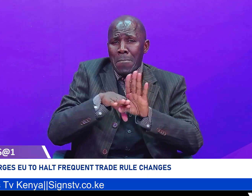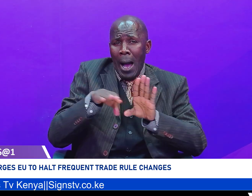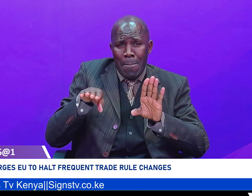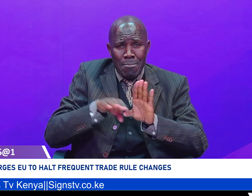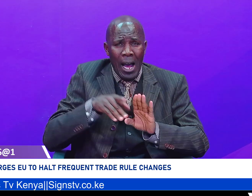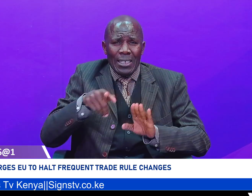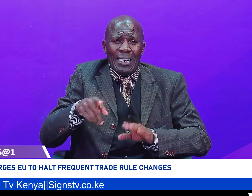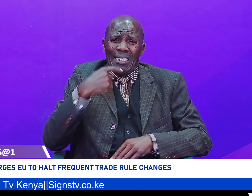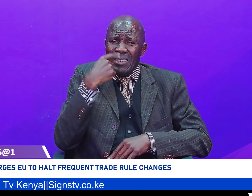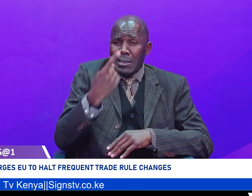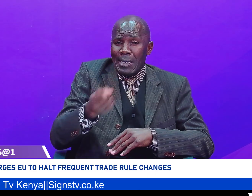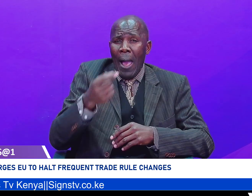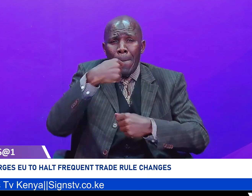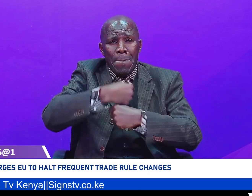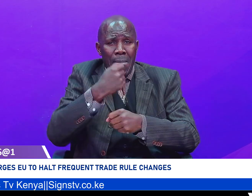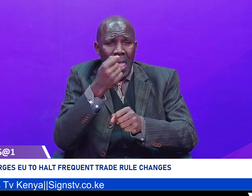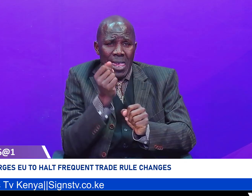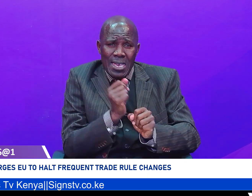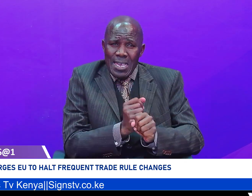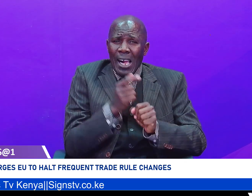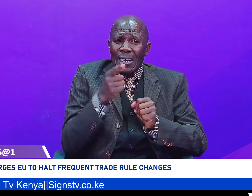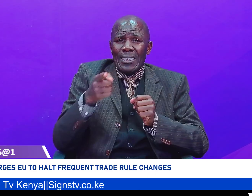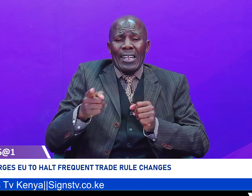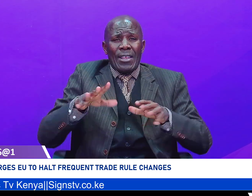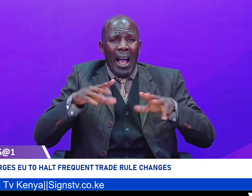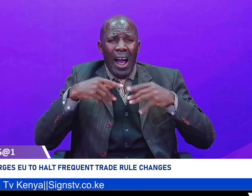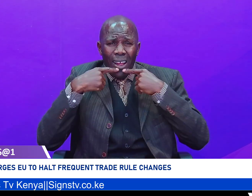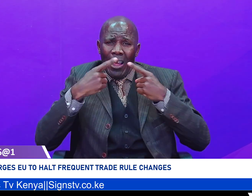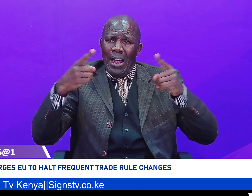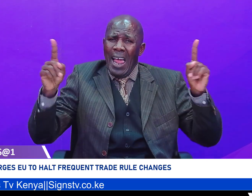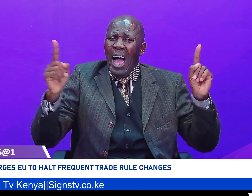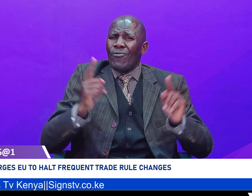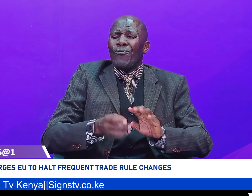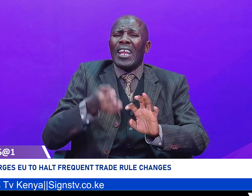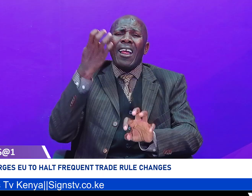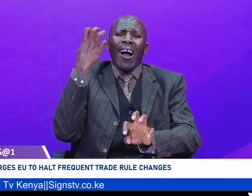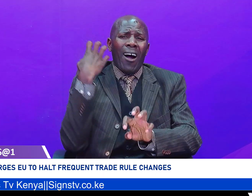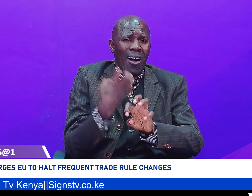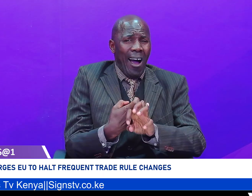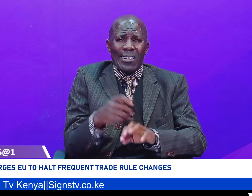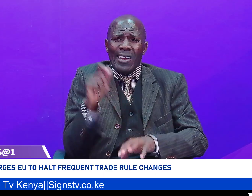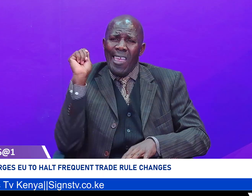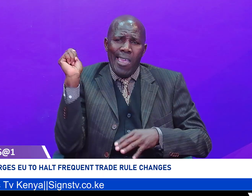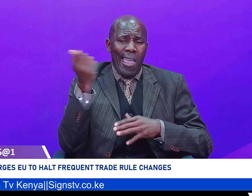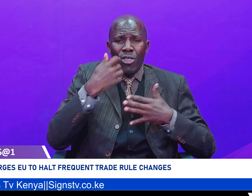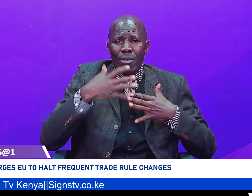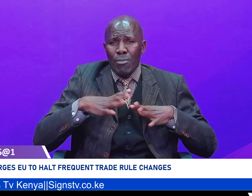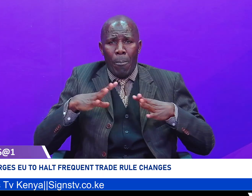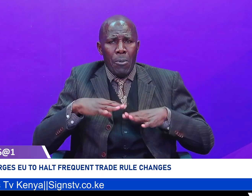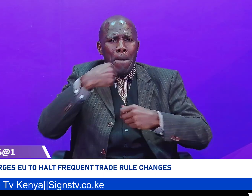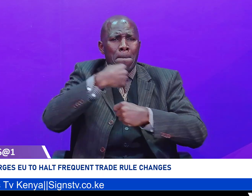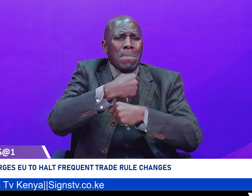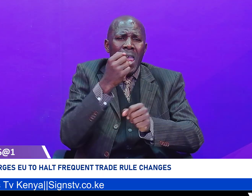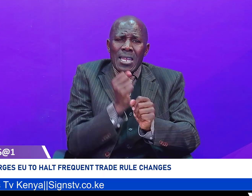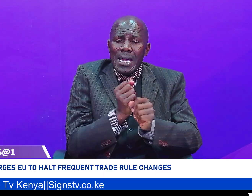AU member states make it exceptionally difficult for Kenyan producers to plan,